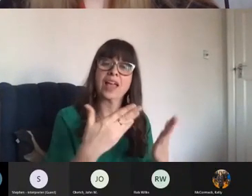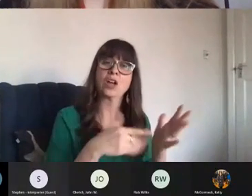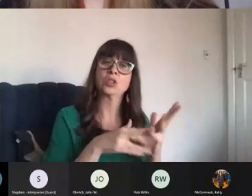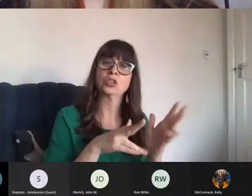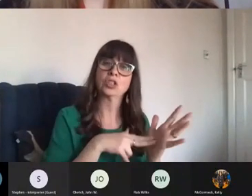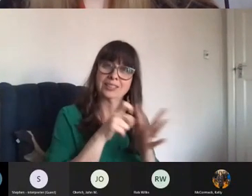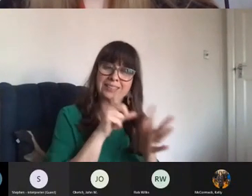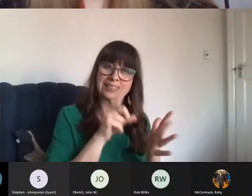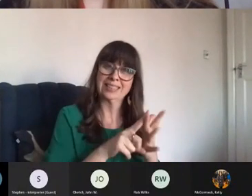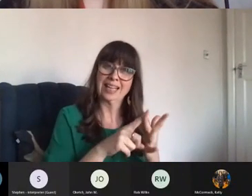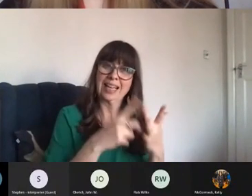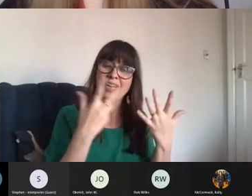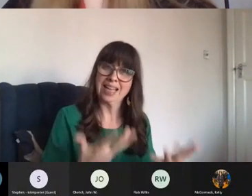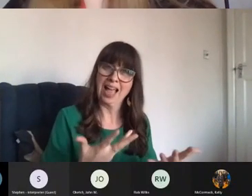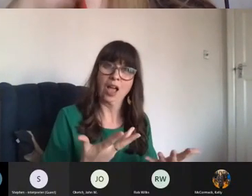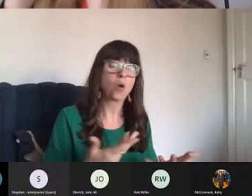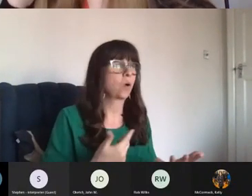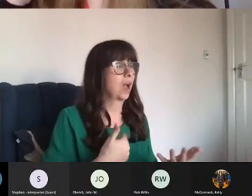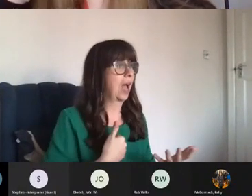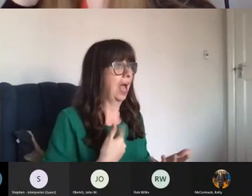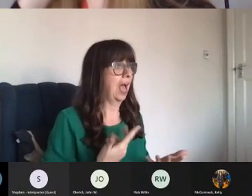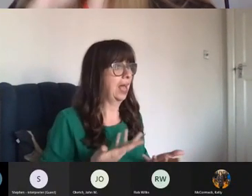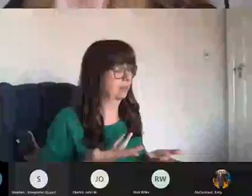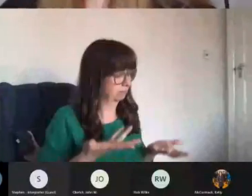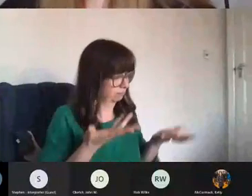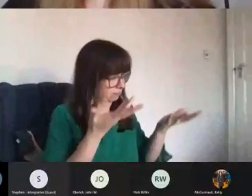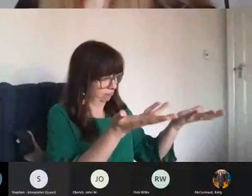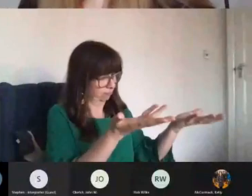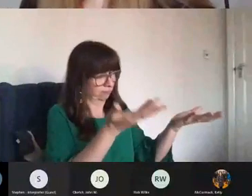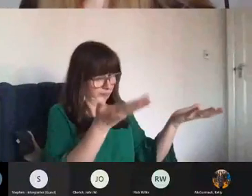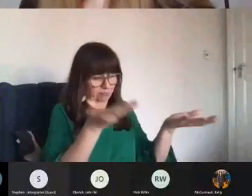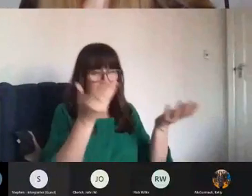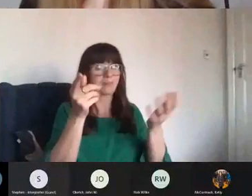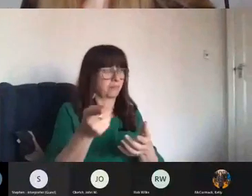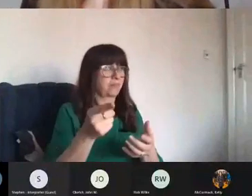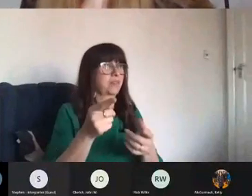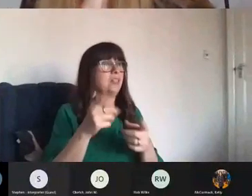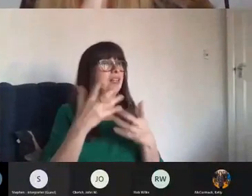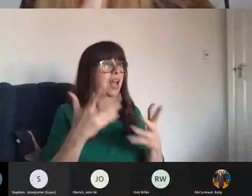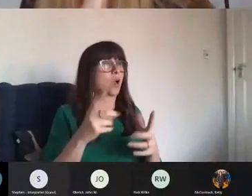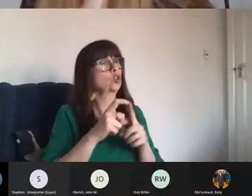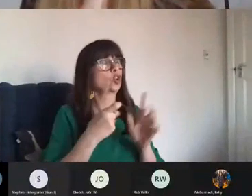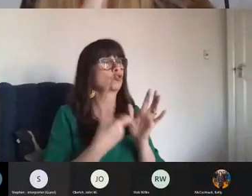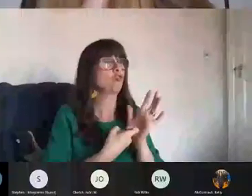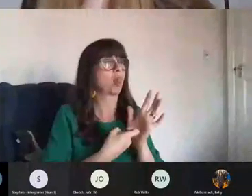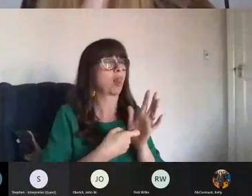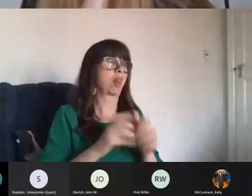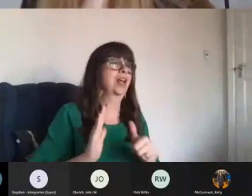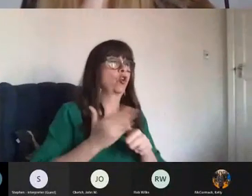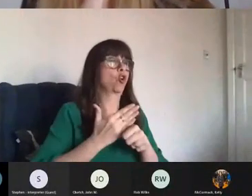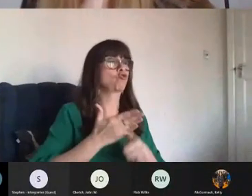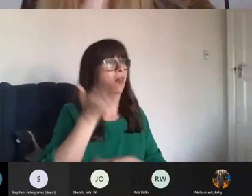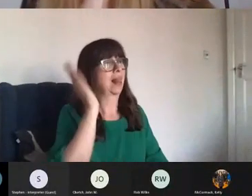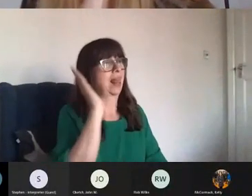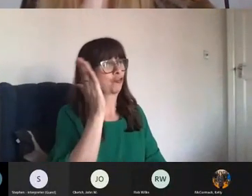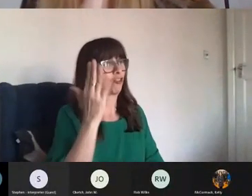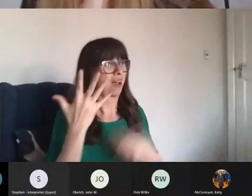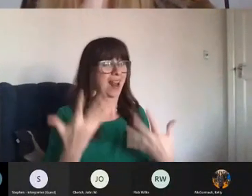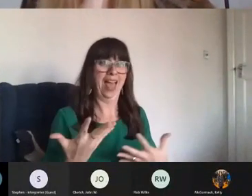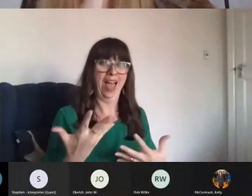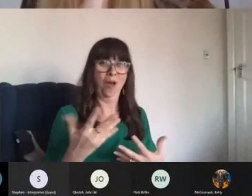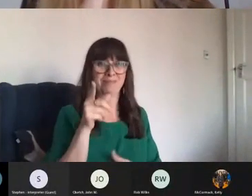commend to you, the audience, Tunde, as our doctoral inaugural lecturer. And as I said in the last one, what I would do